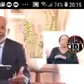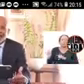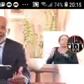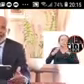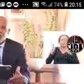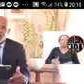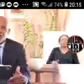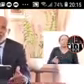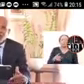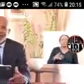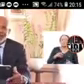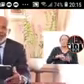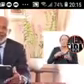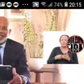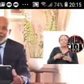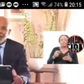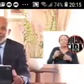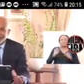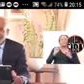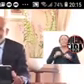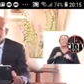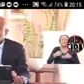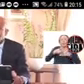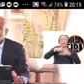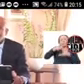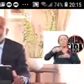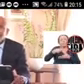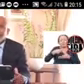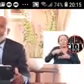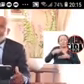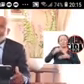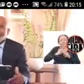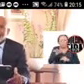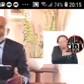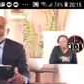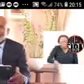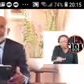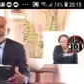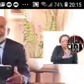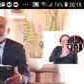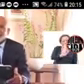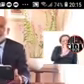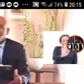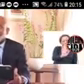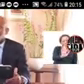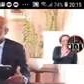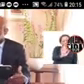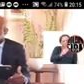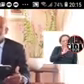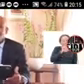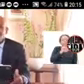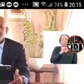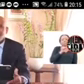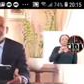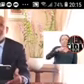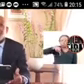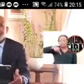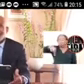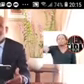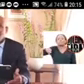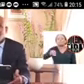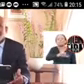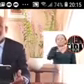not saying that you dare not step outside of your home. What we are saying that you can go outside of your house, but